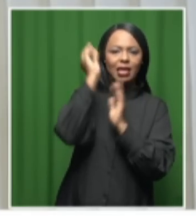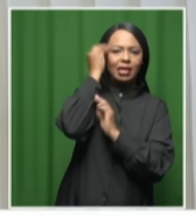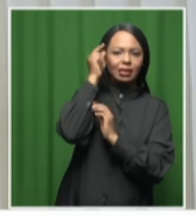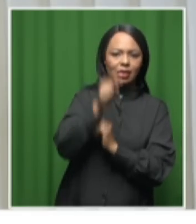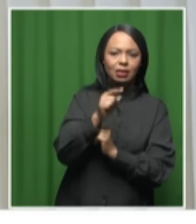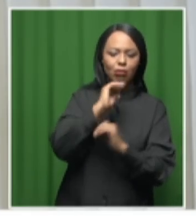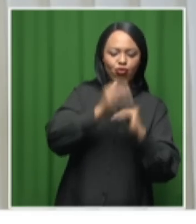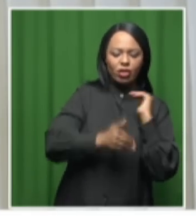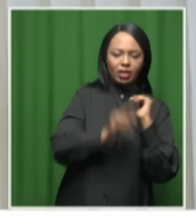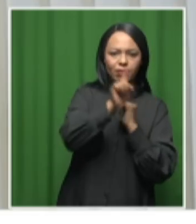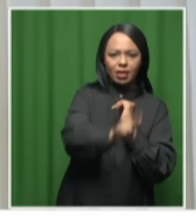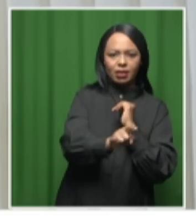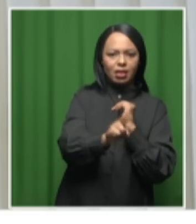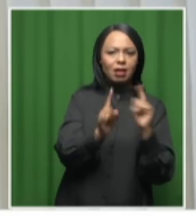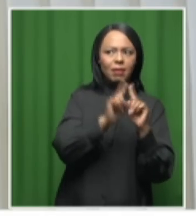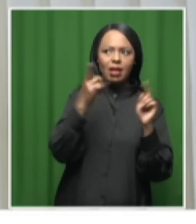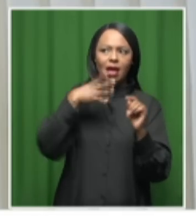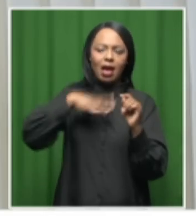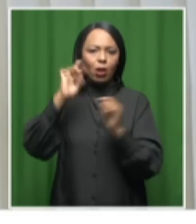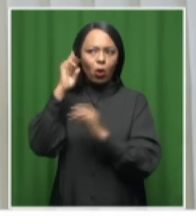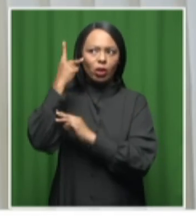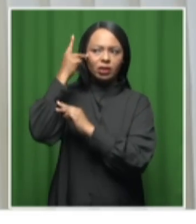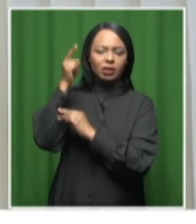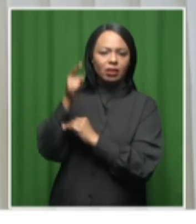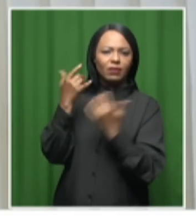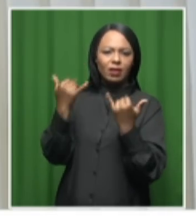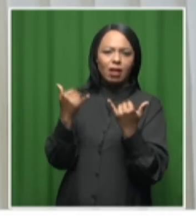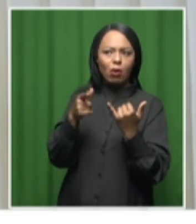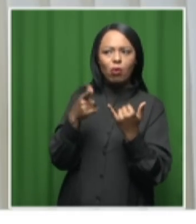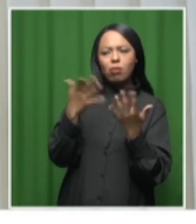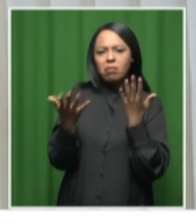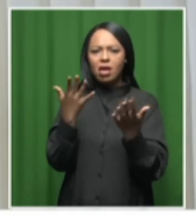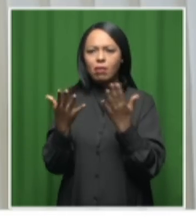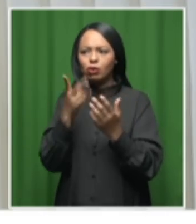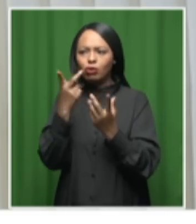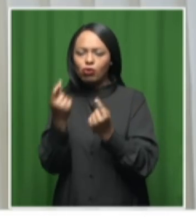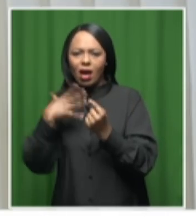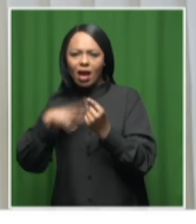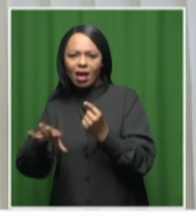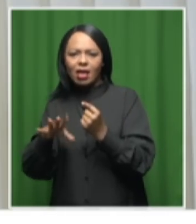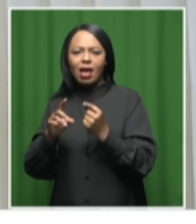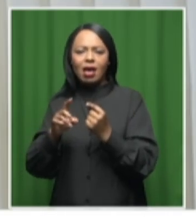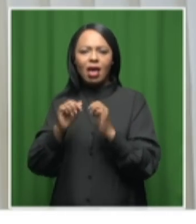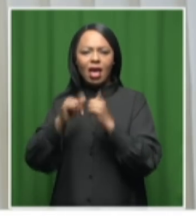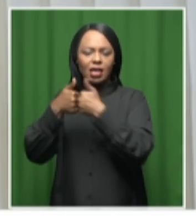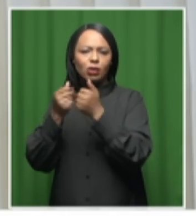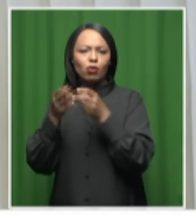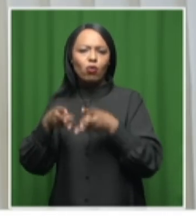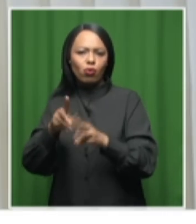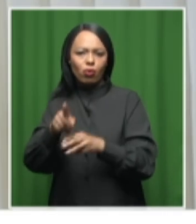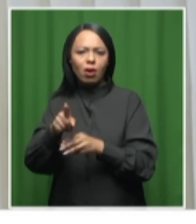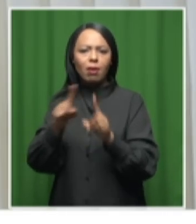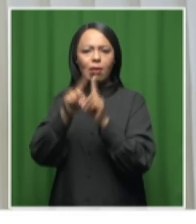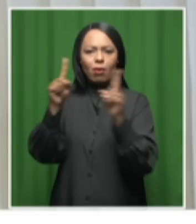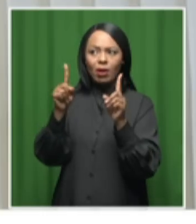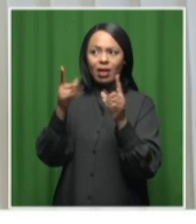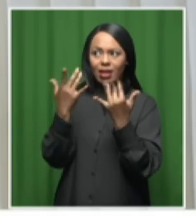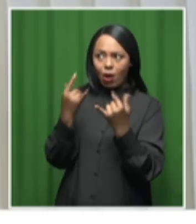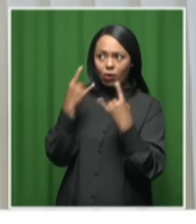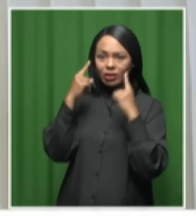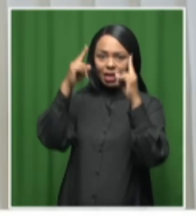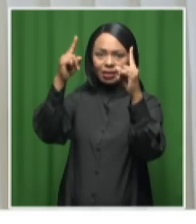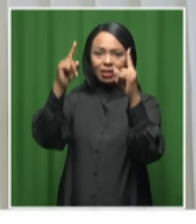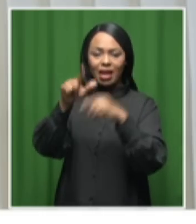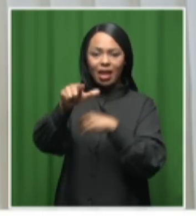seek to protect. There's no other alternative remedy other than going this urgent route. And the chances of success at a later stage,